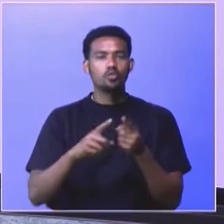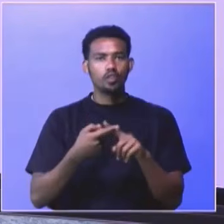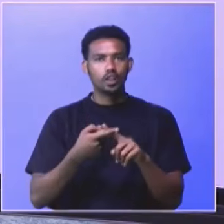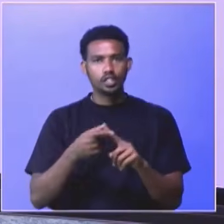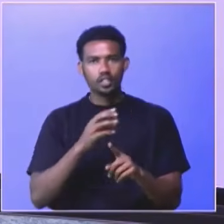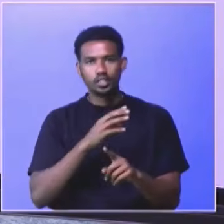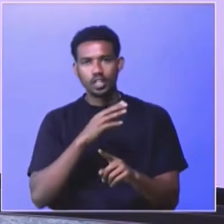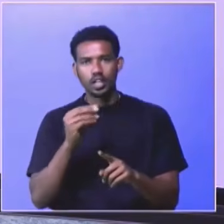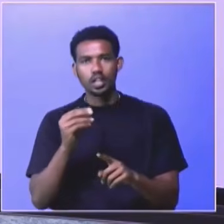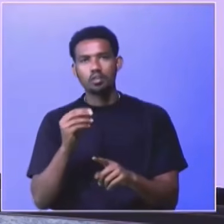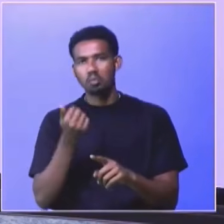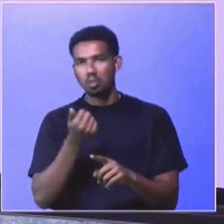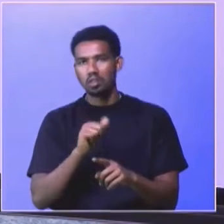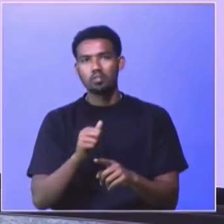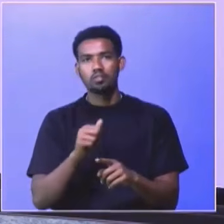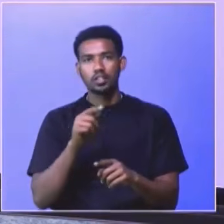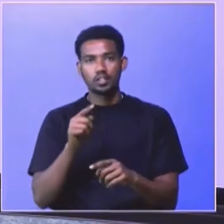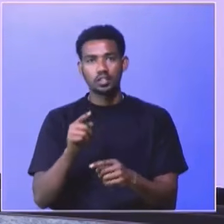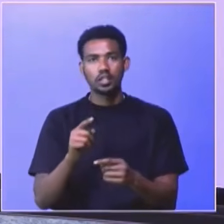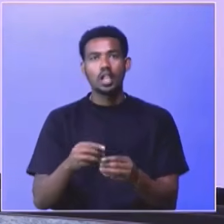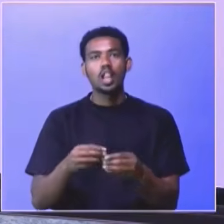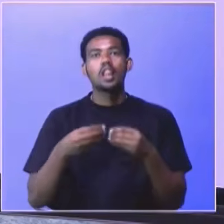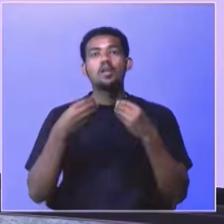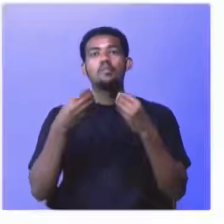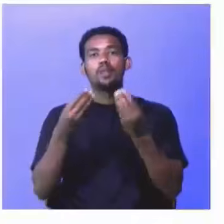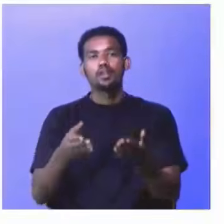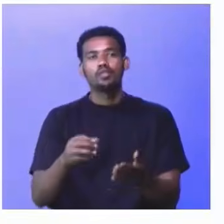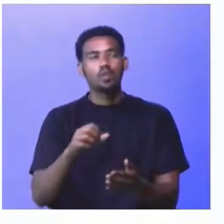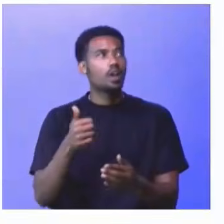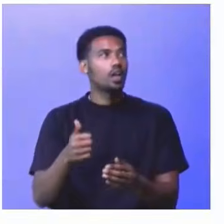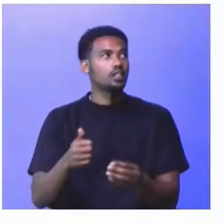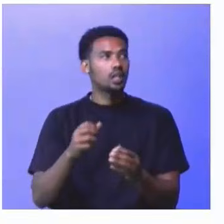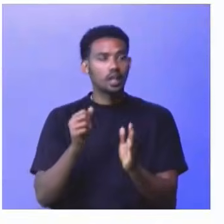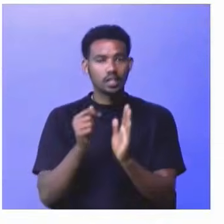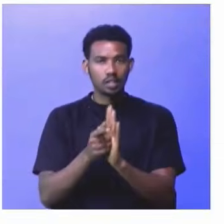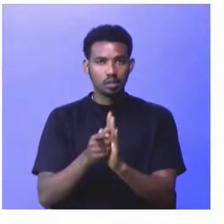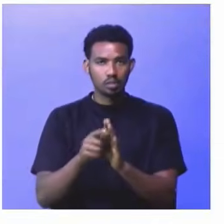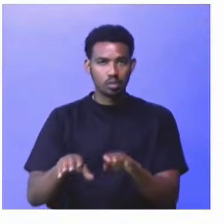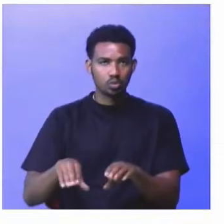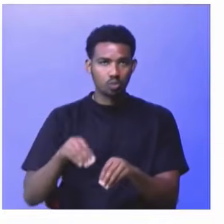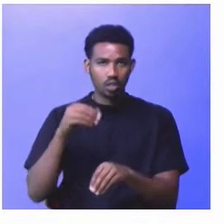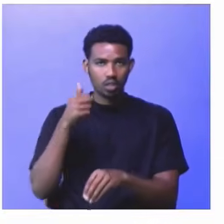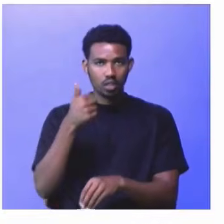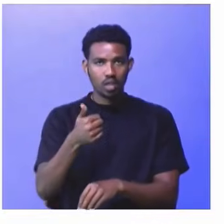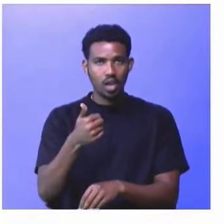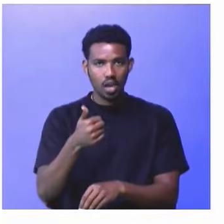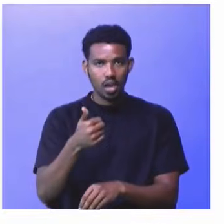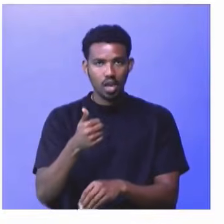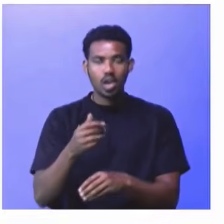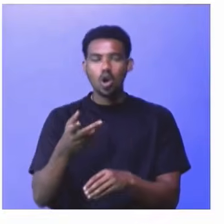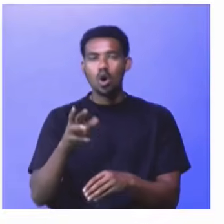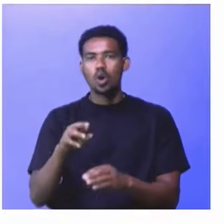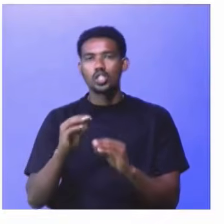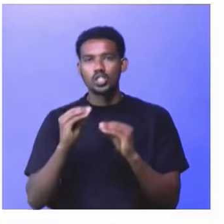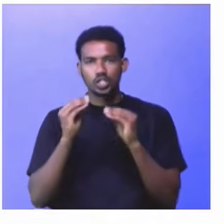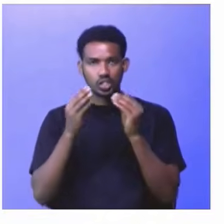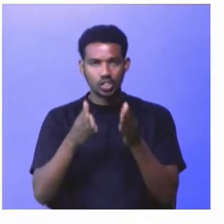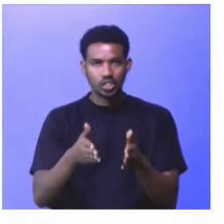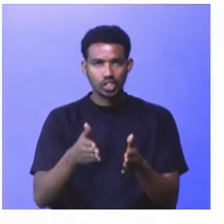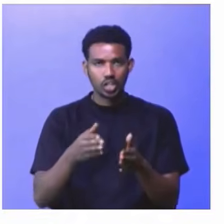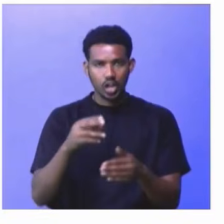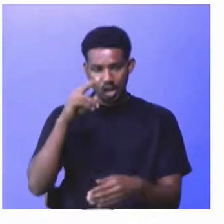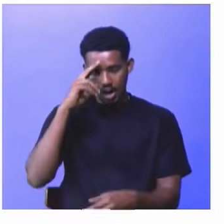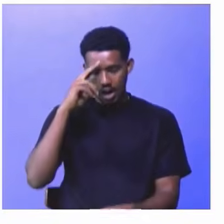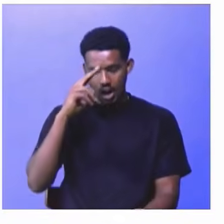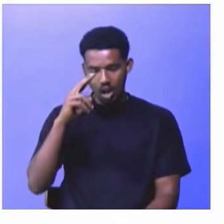and whatever it is. And also let me give you another example. So student A or teacher.